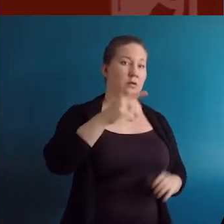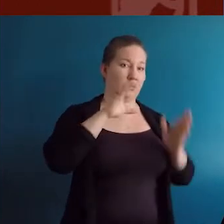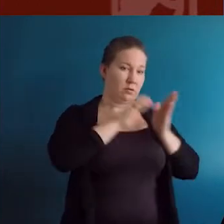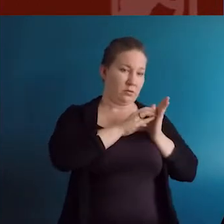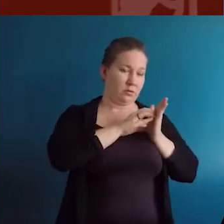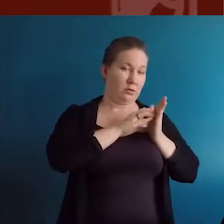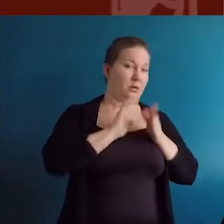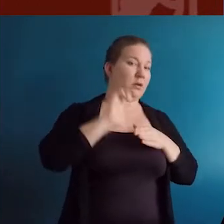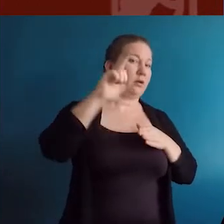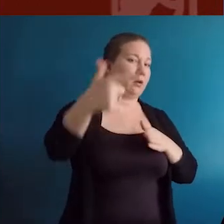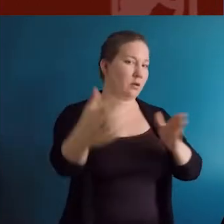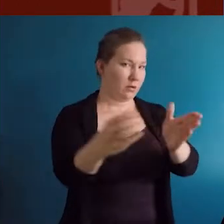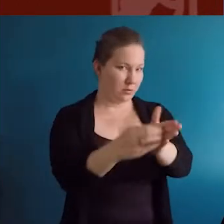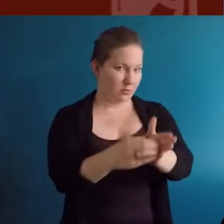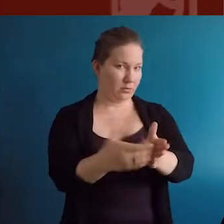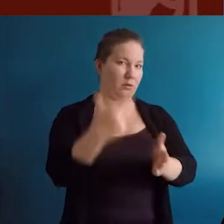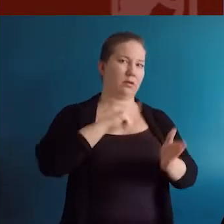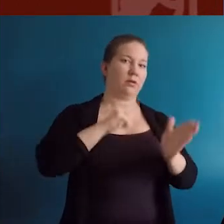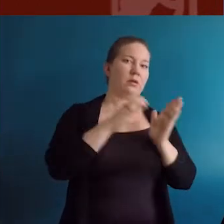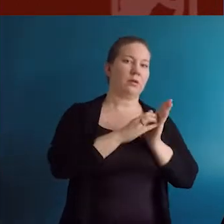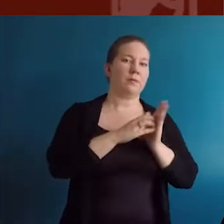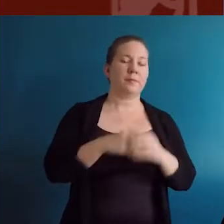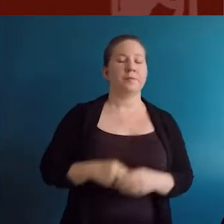by whole verse.